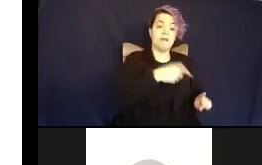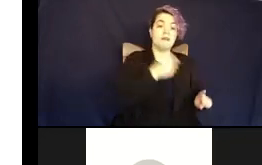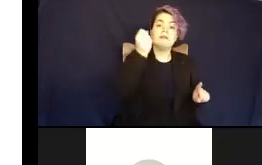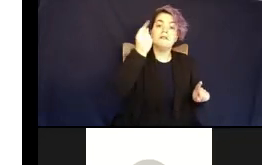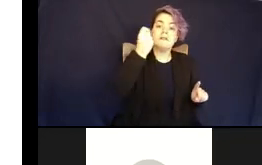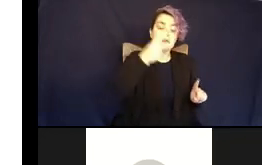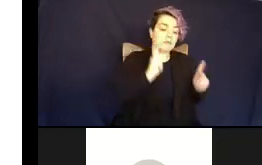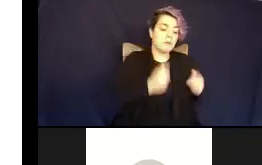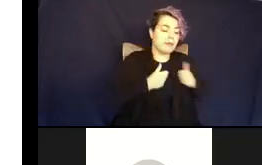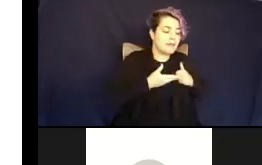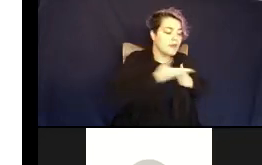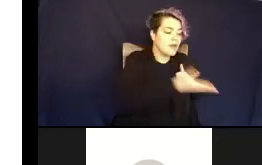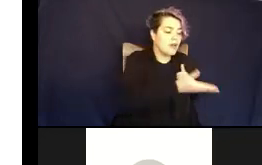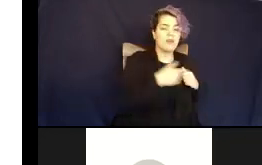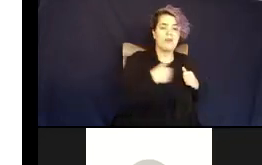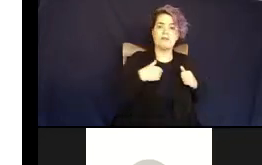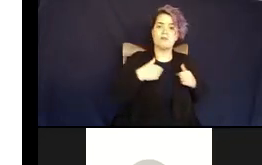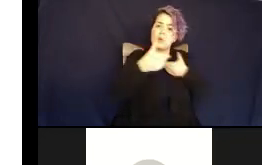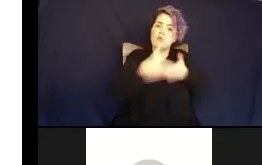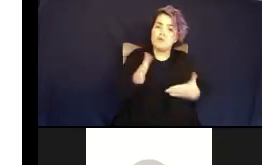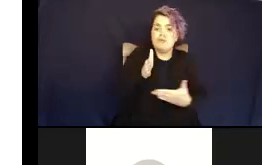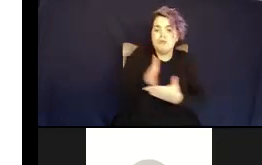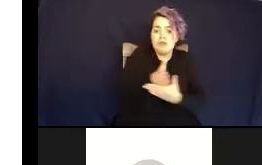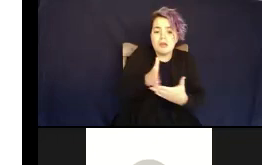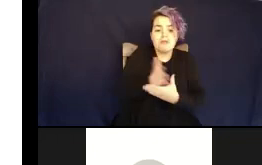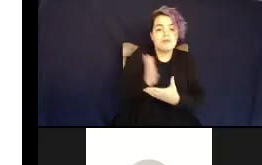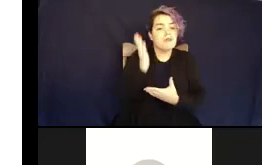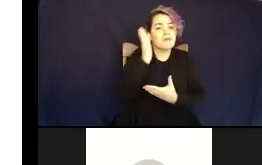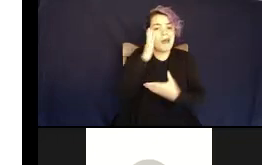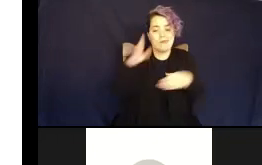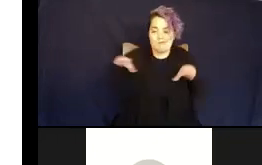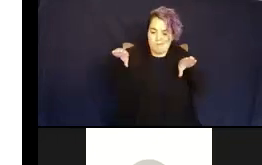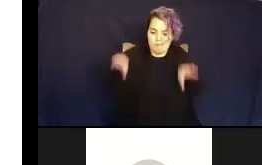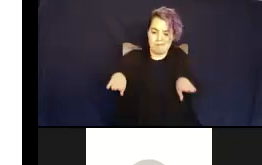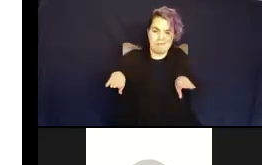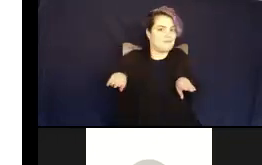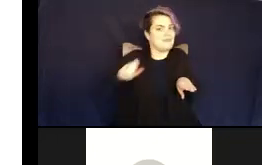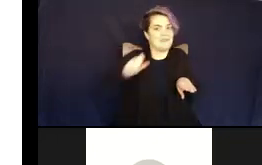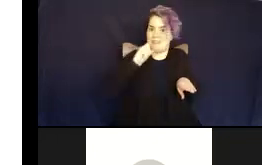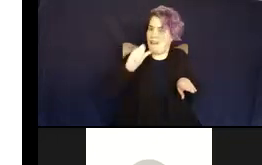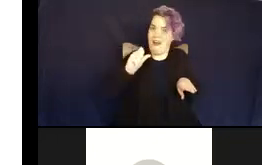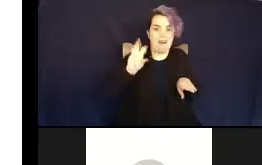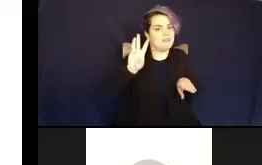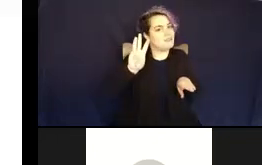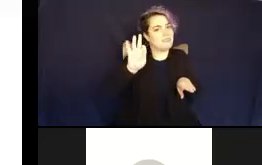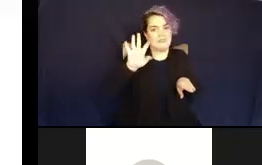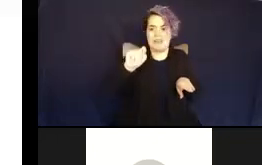not even 6 feet apart where people are sleeping. You have people waiting on lines